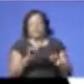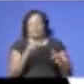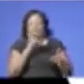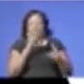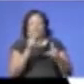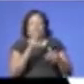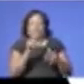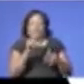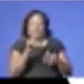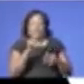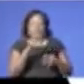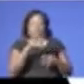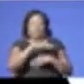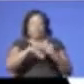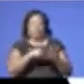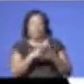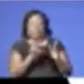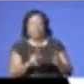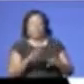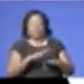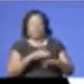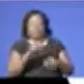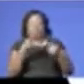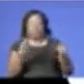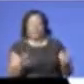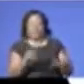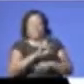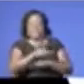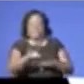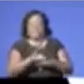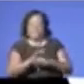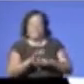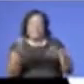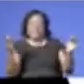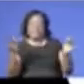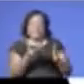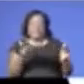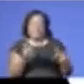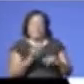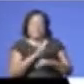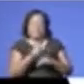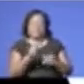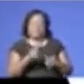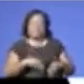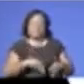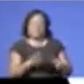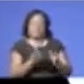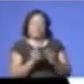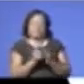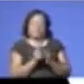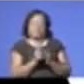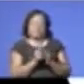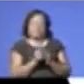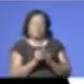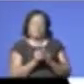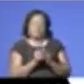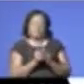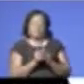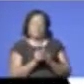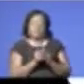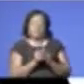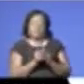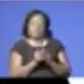And prior to the COVID-19 lockdown, internet capacity was upgraded to 10G. As the